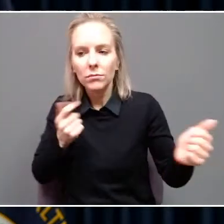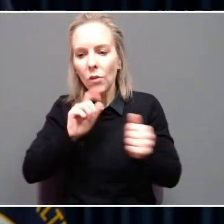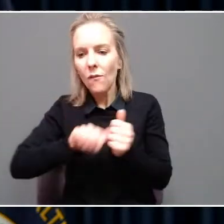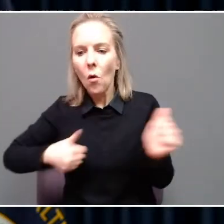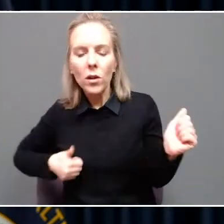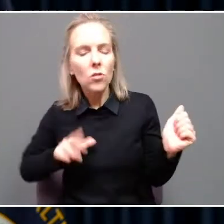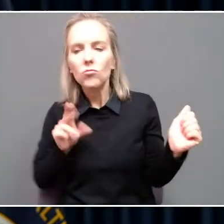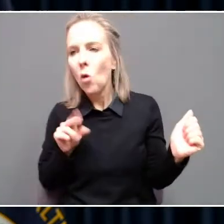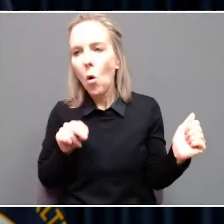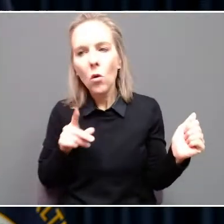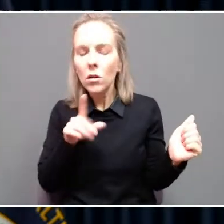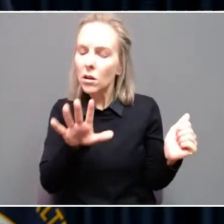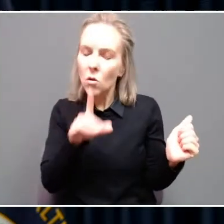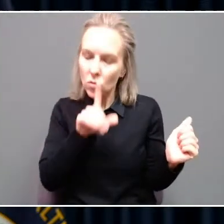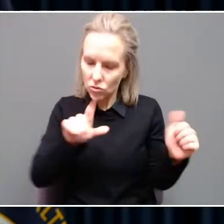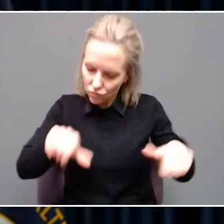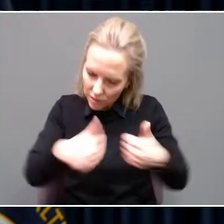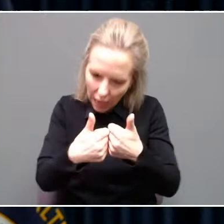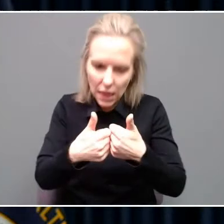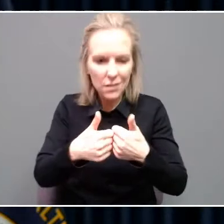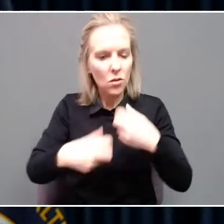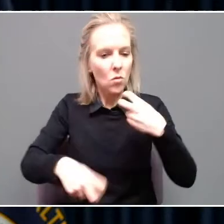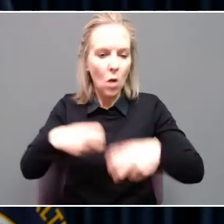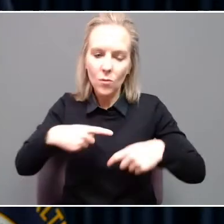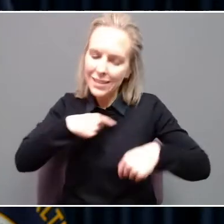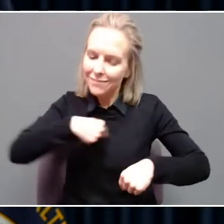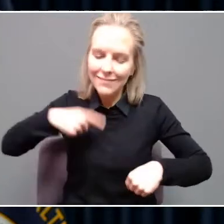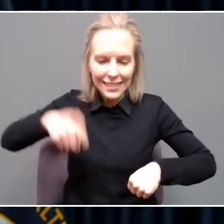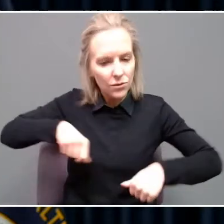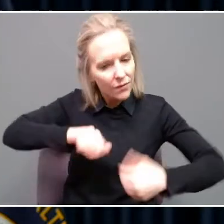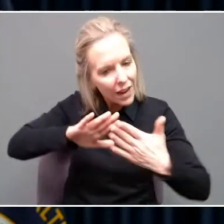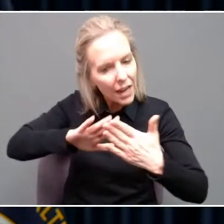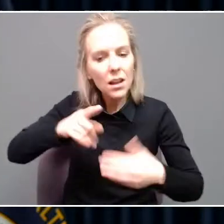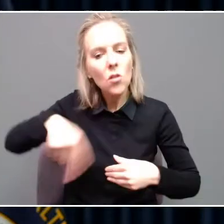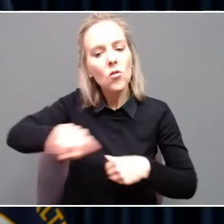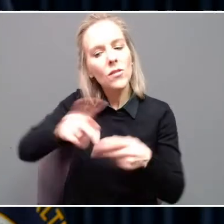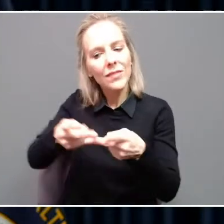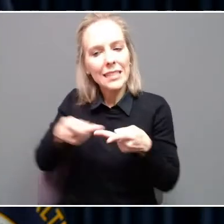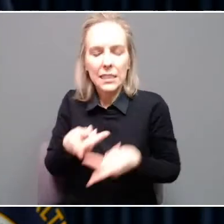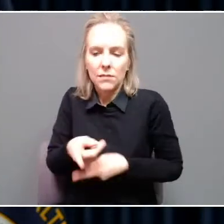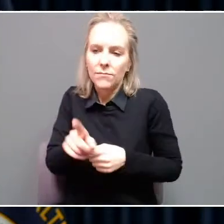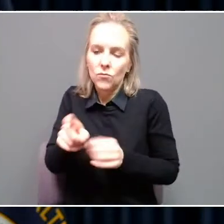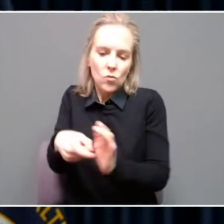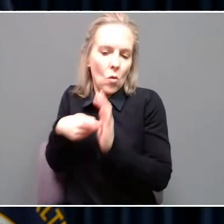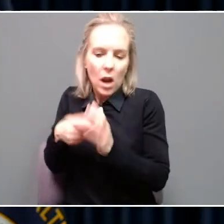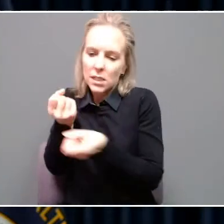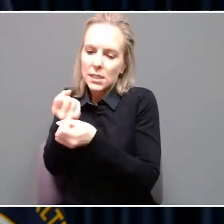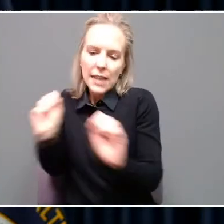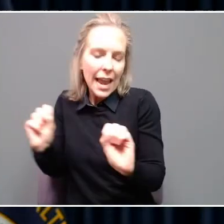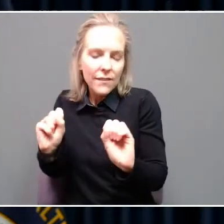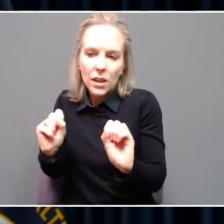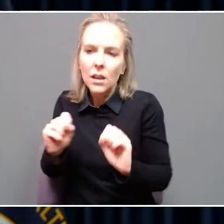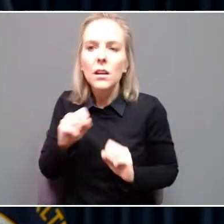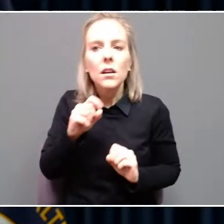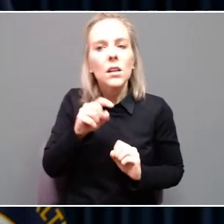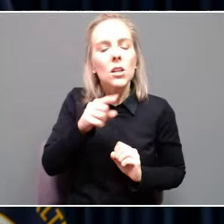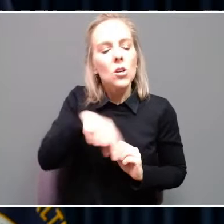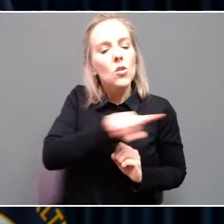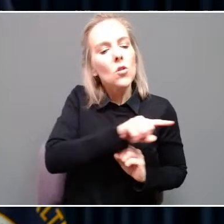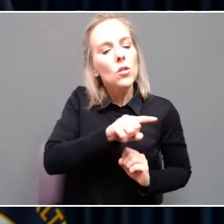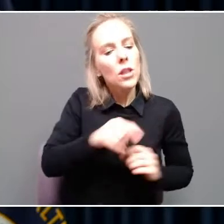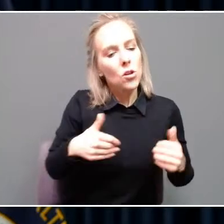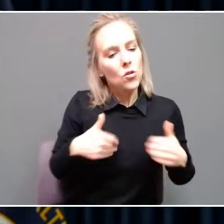and a problem that needs to be fixed. These facilities need to be safe. The juveniles need to get the services